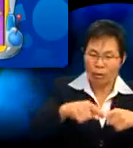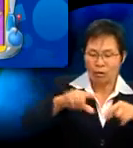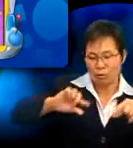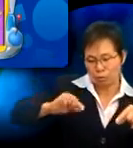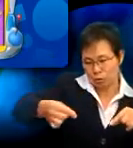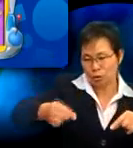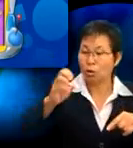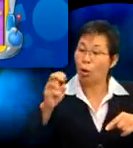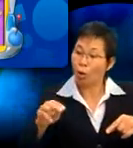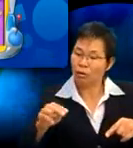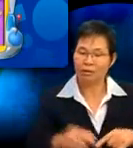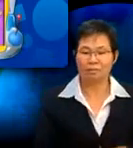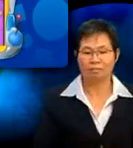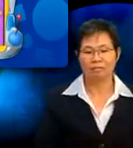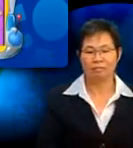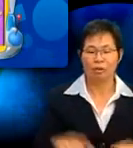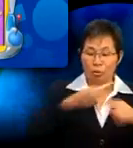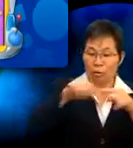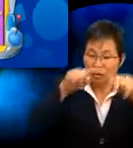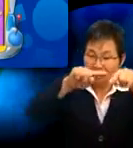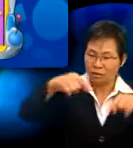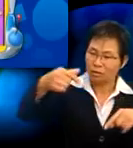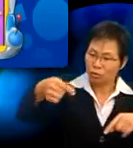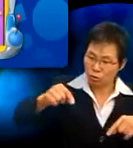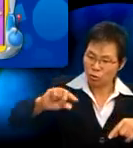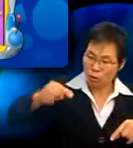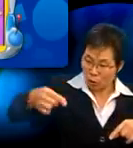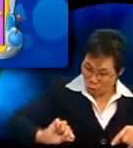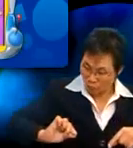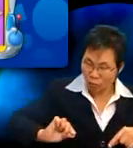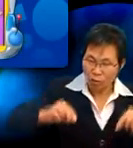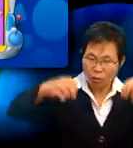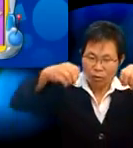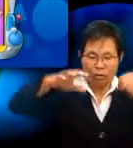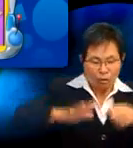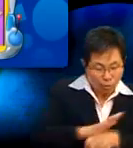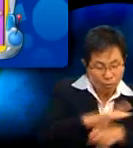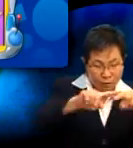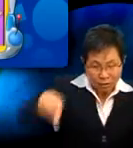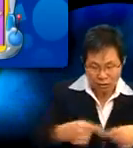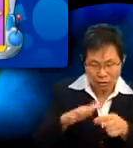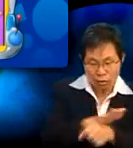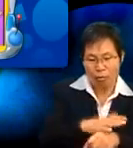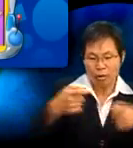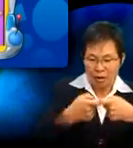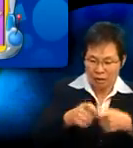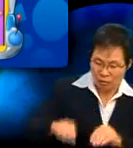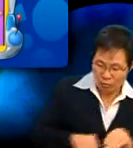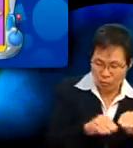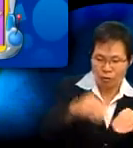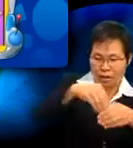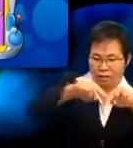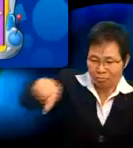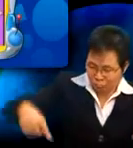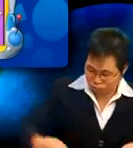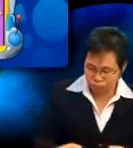when the switch is on. When a switch is turned on, the circuit is complete. Electricity flows